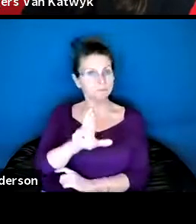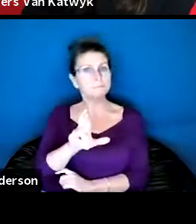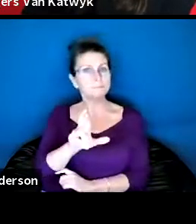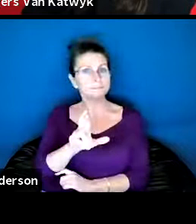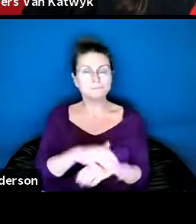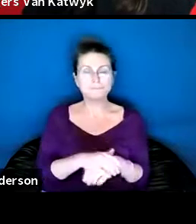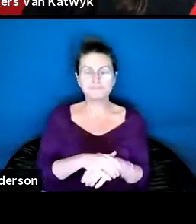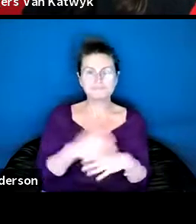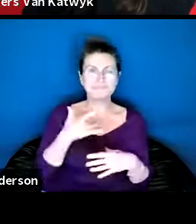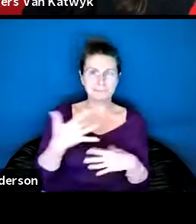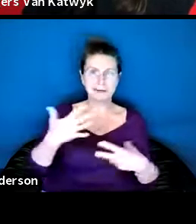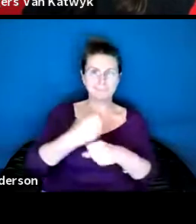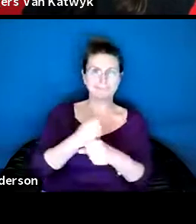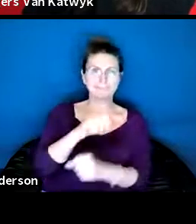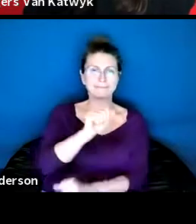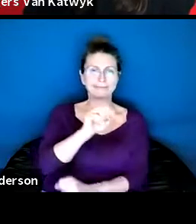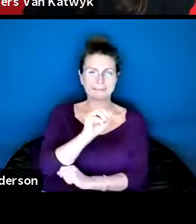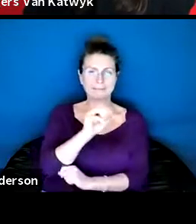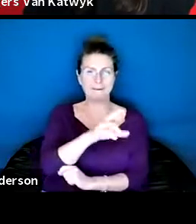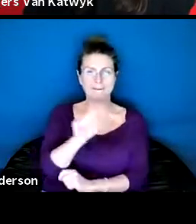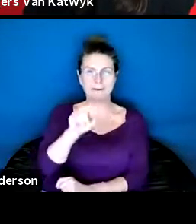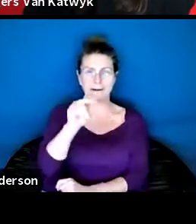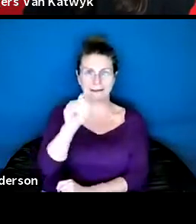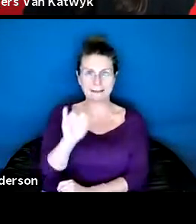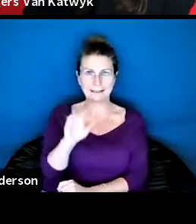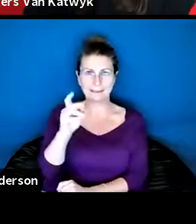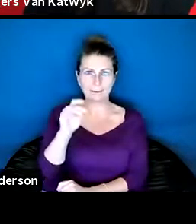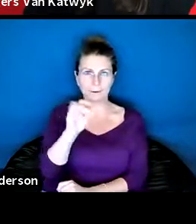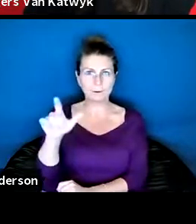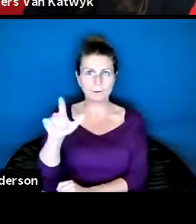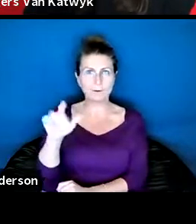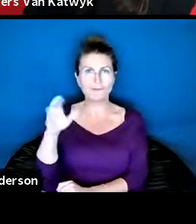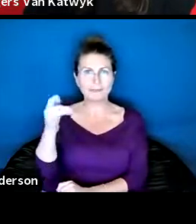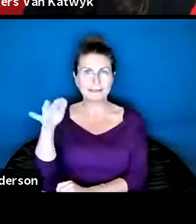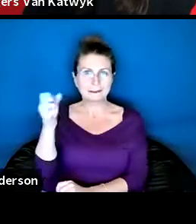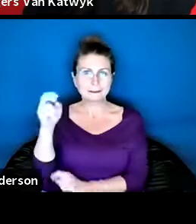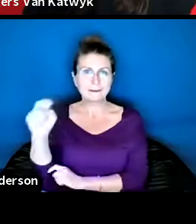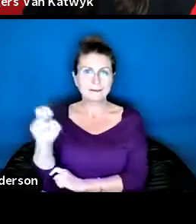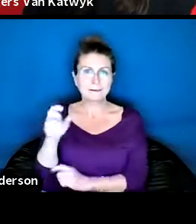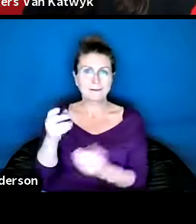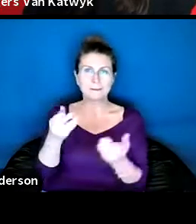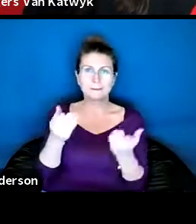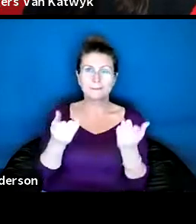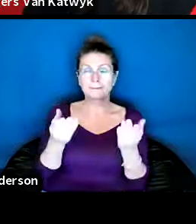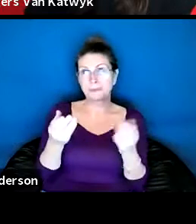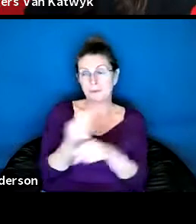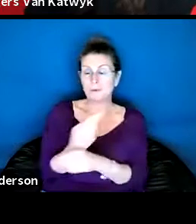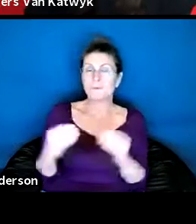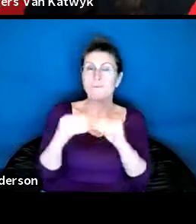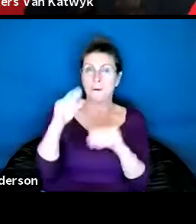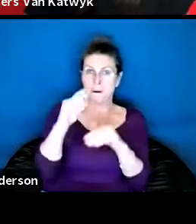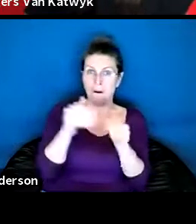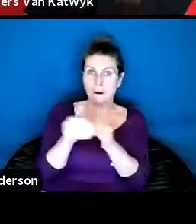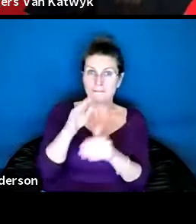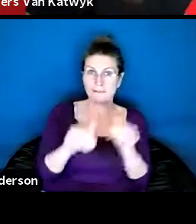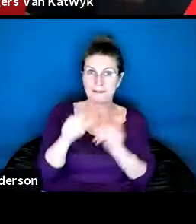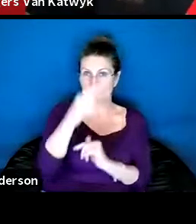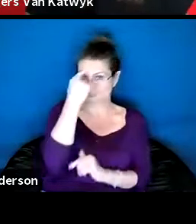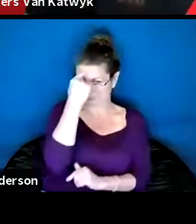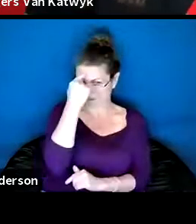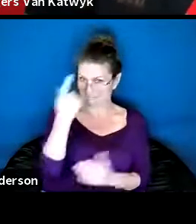the acronym AMR, more than you could possibly count, perhaps, during this particular